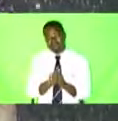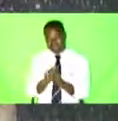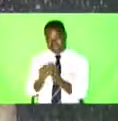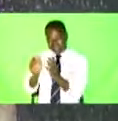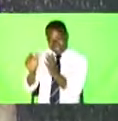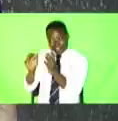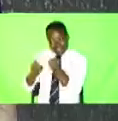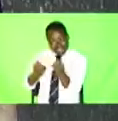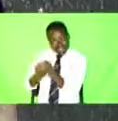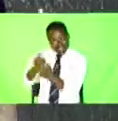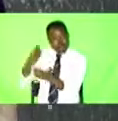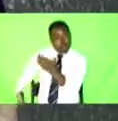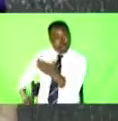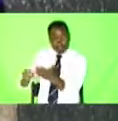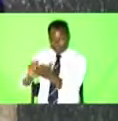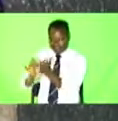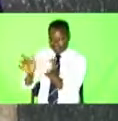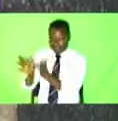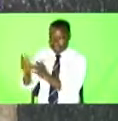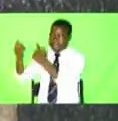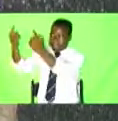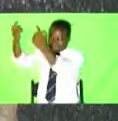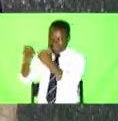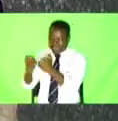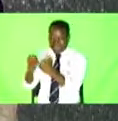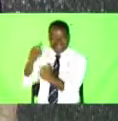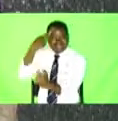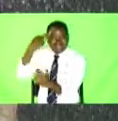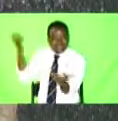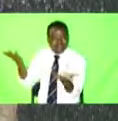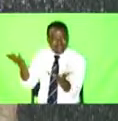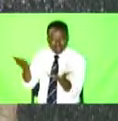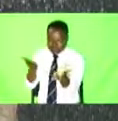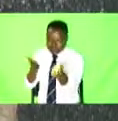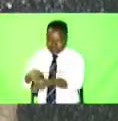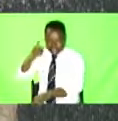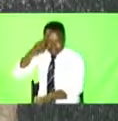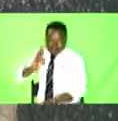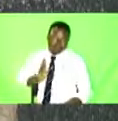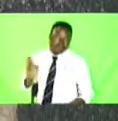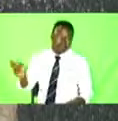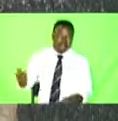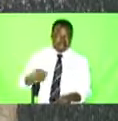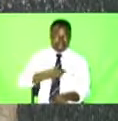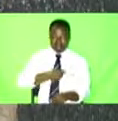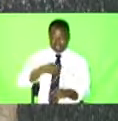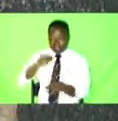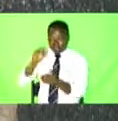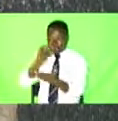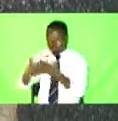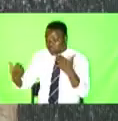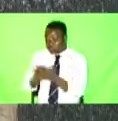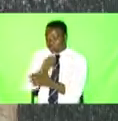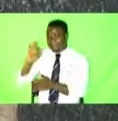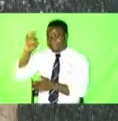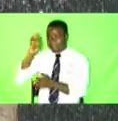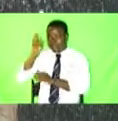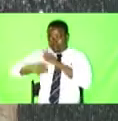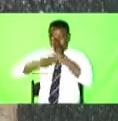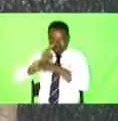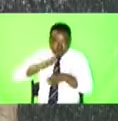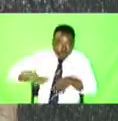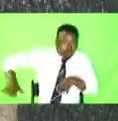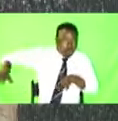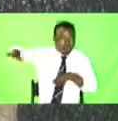Jesus actually came to die for mankind. This gospel must be preached in the whole world, in the